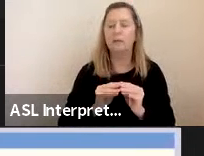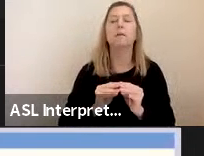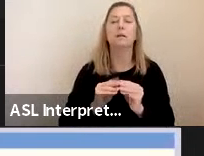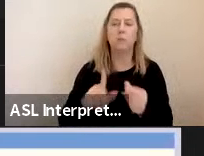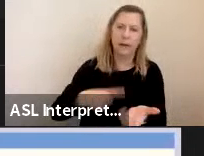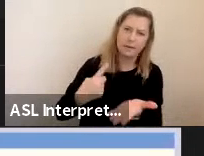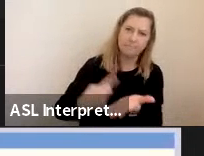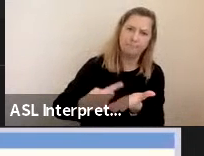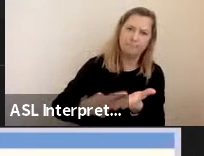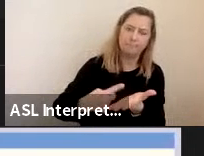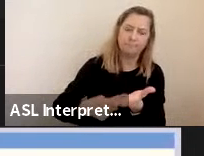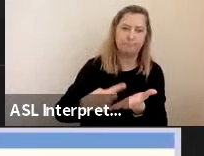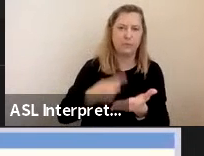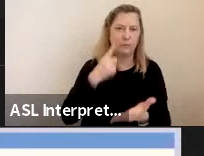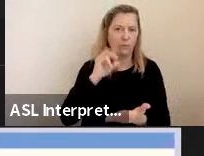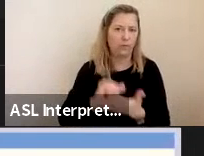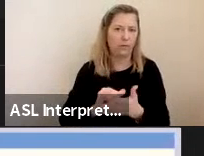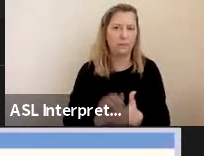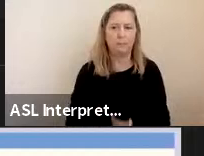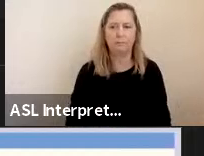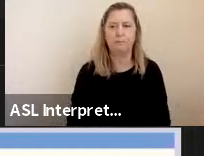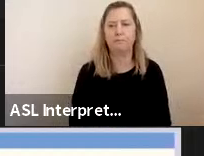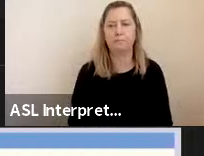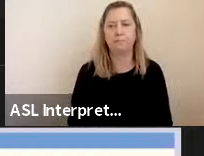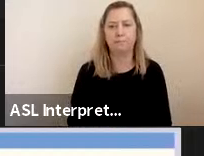conversation and discussion.